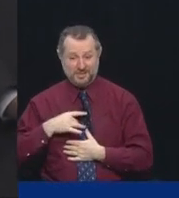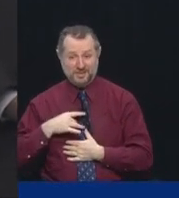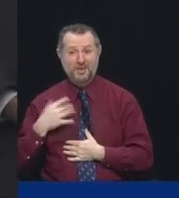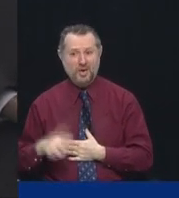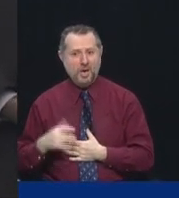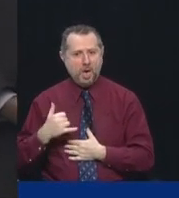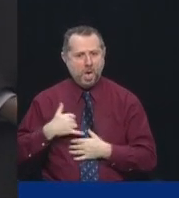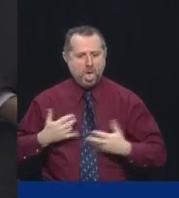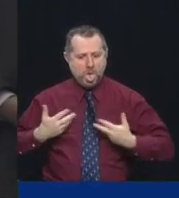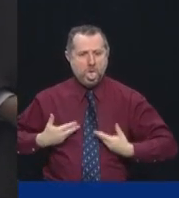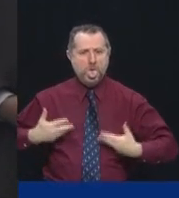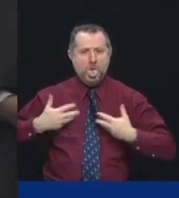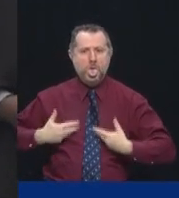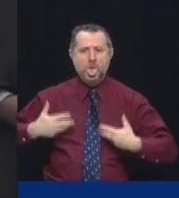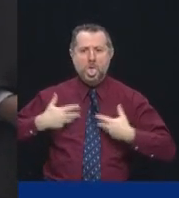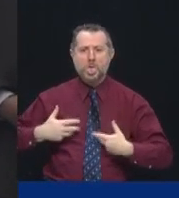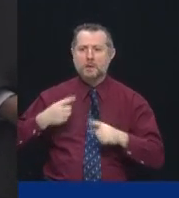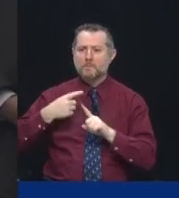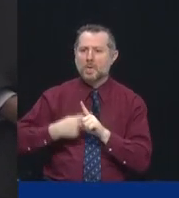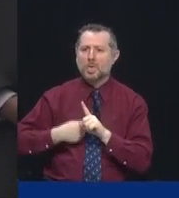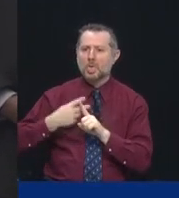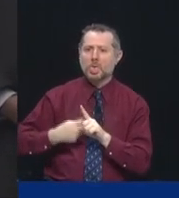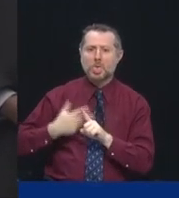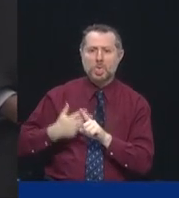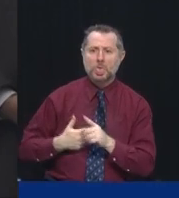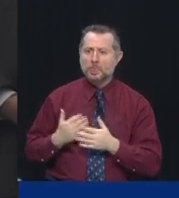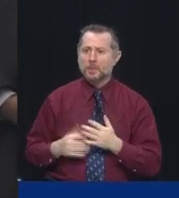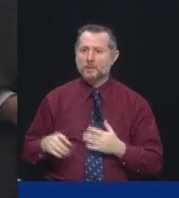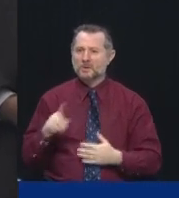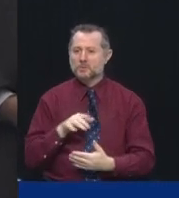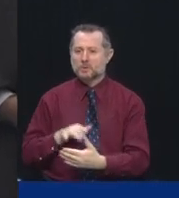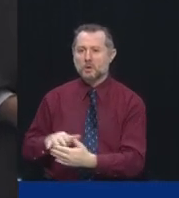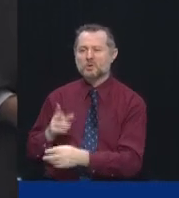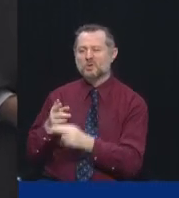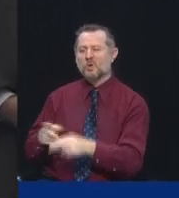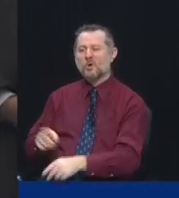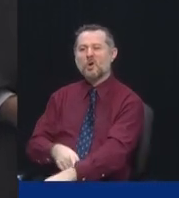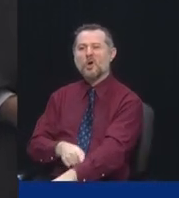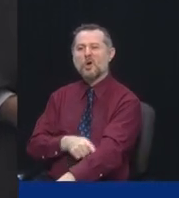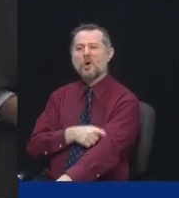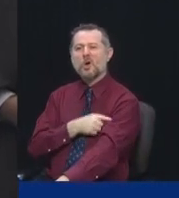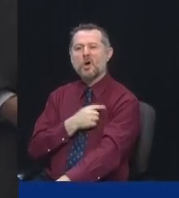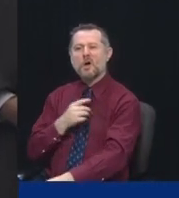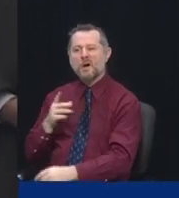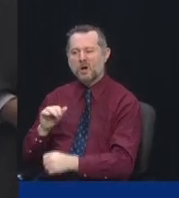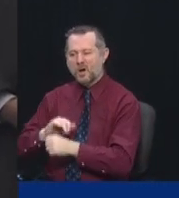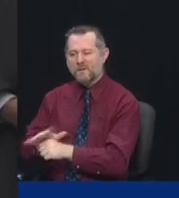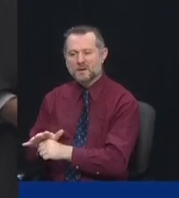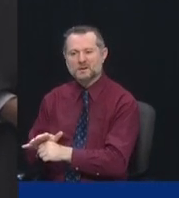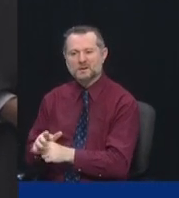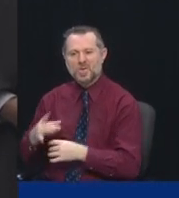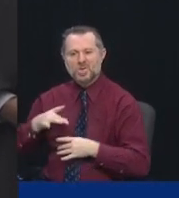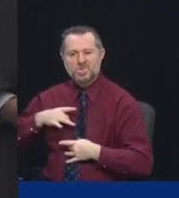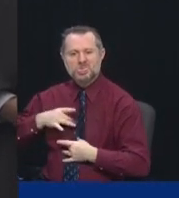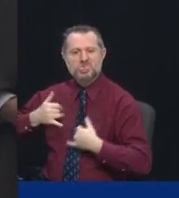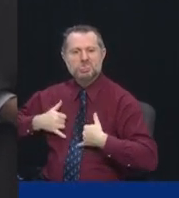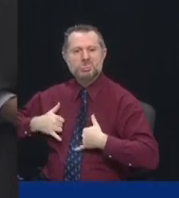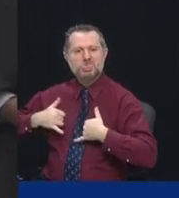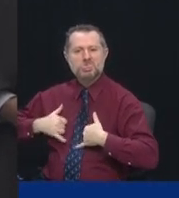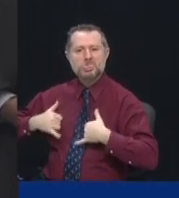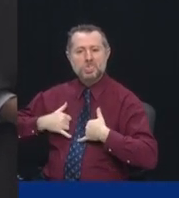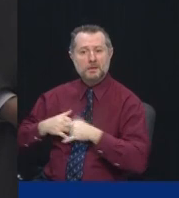and months. And they're still studying this long haul syndrome. But younger people, yeah, maybe it's not